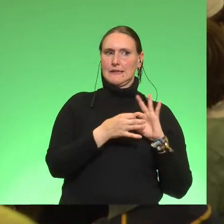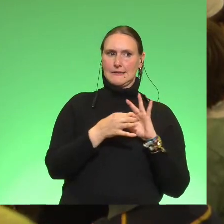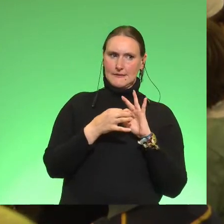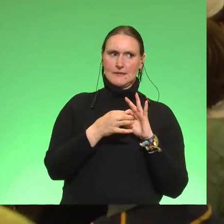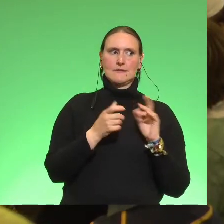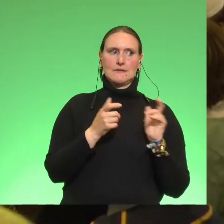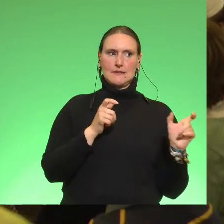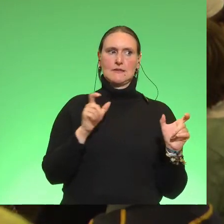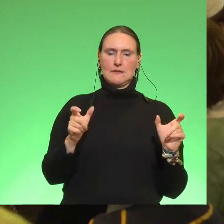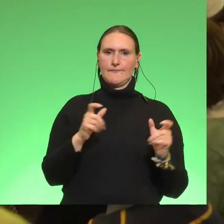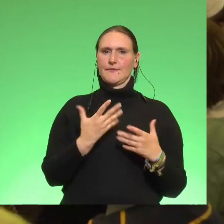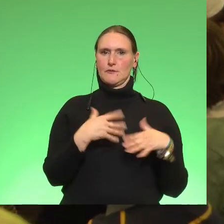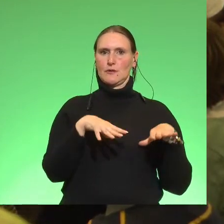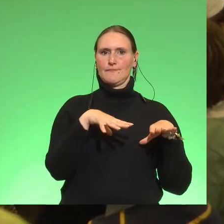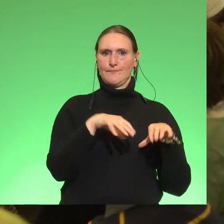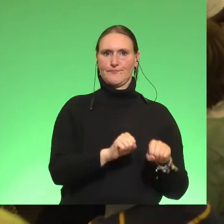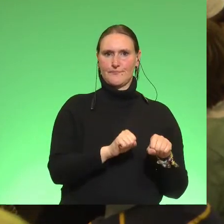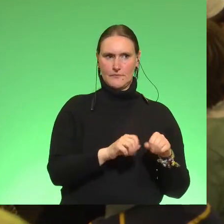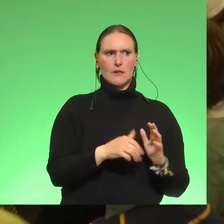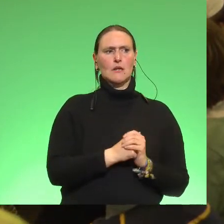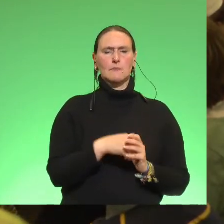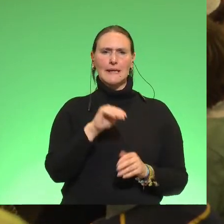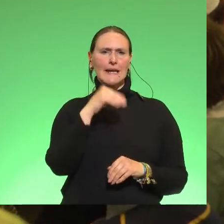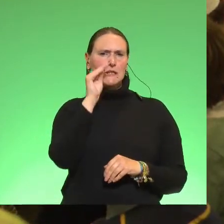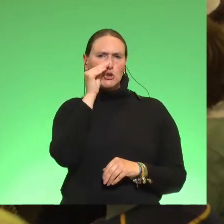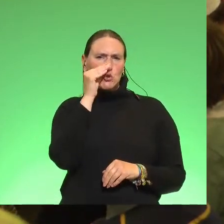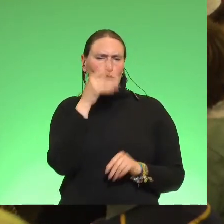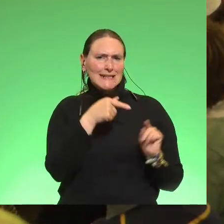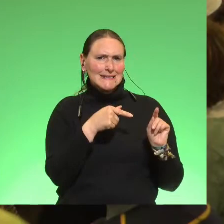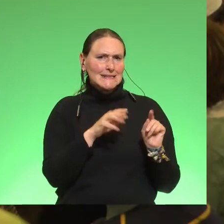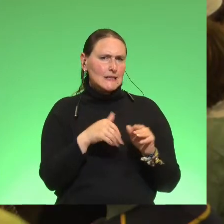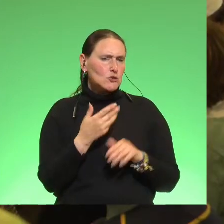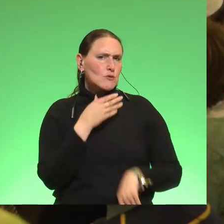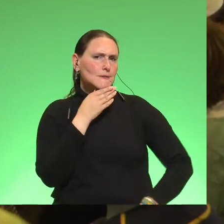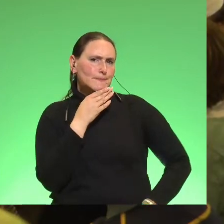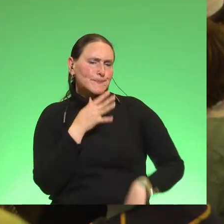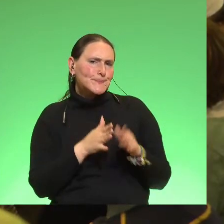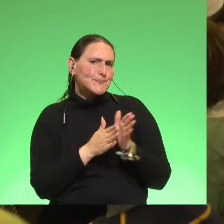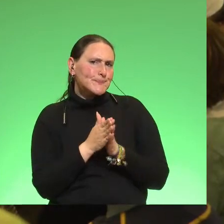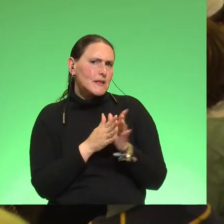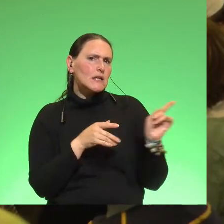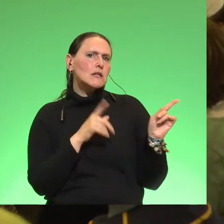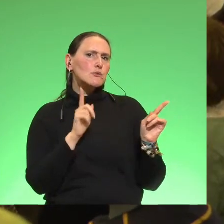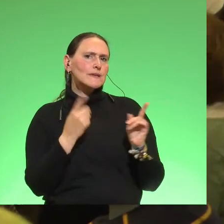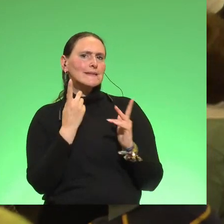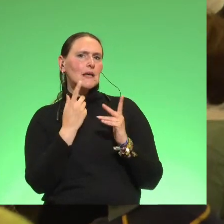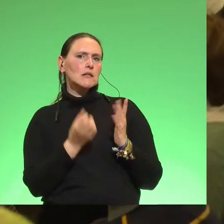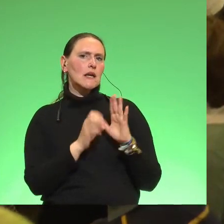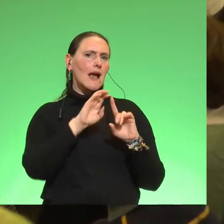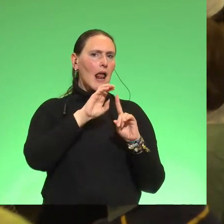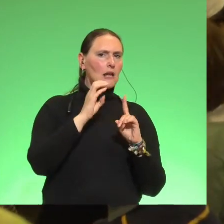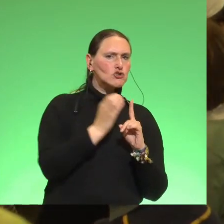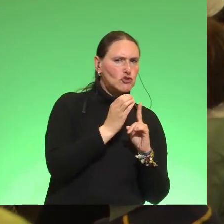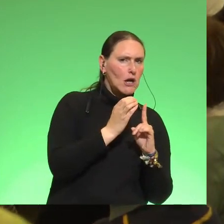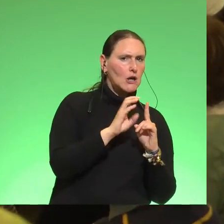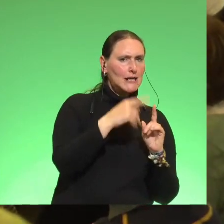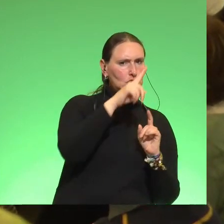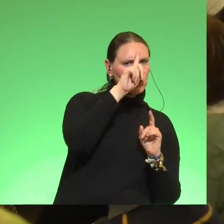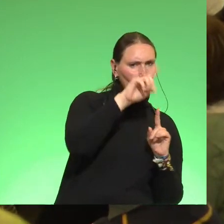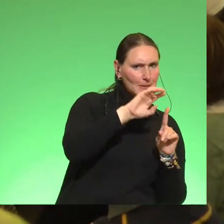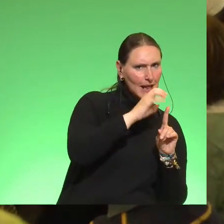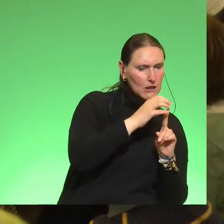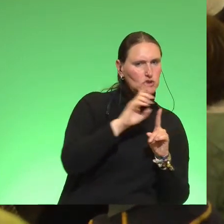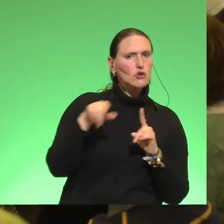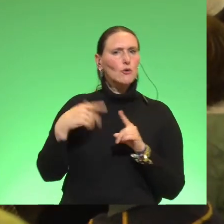intra-cultural. And I was curious, in your meeting with German culture or empire, European culture, how do you feel or think